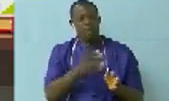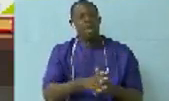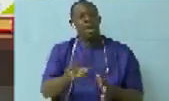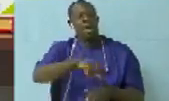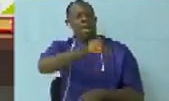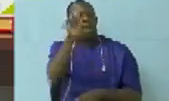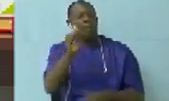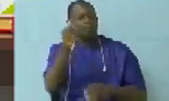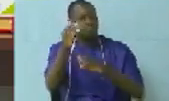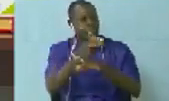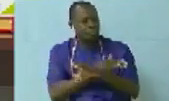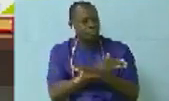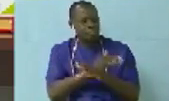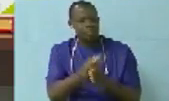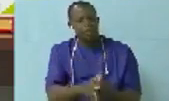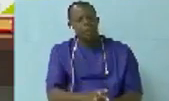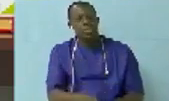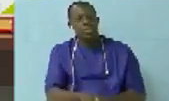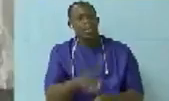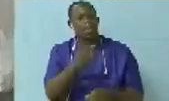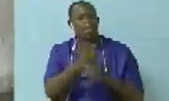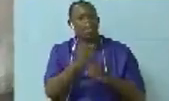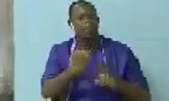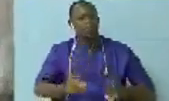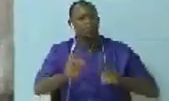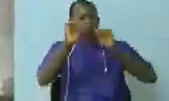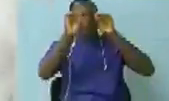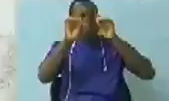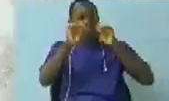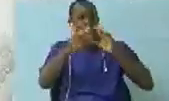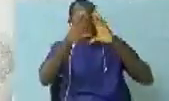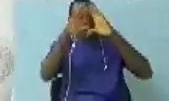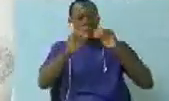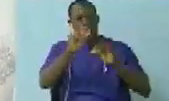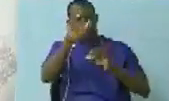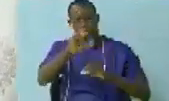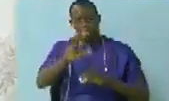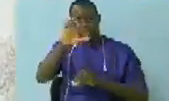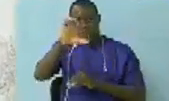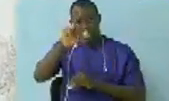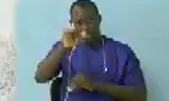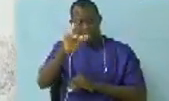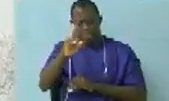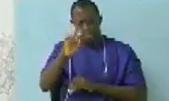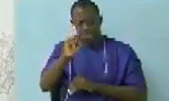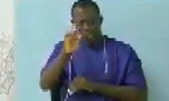was promoted to Officer Cadet. Then